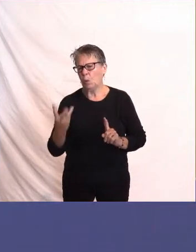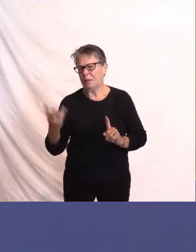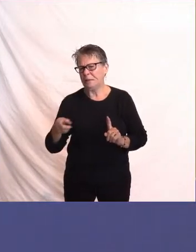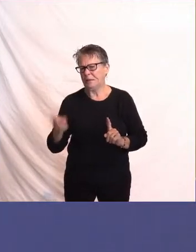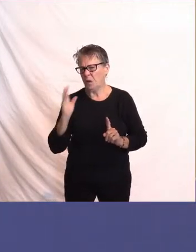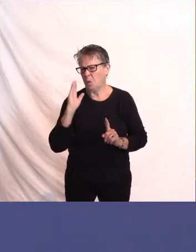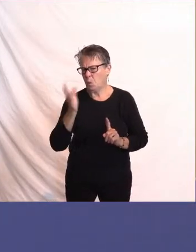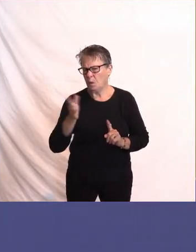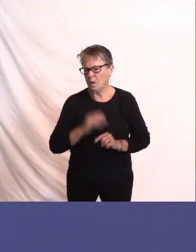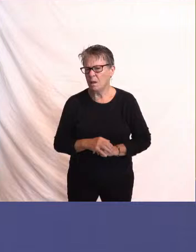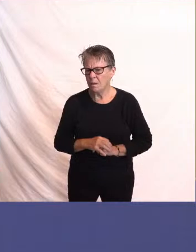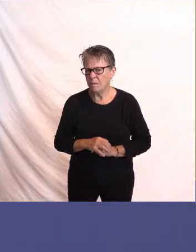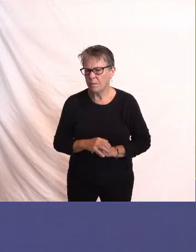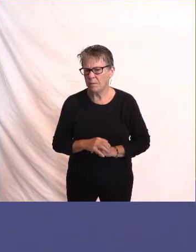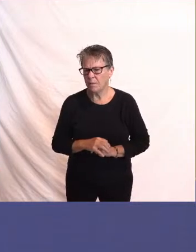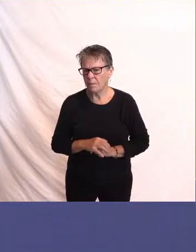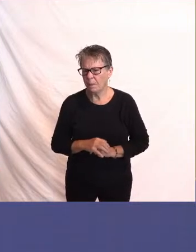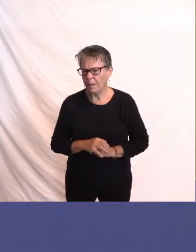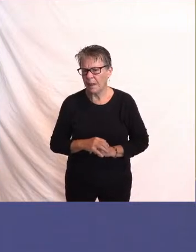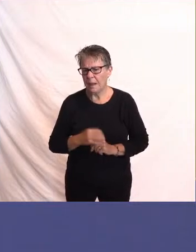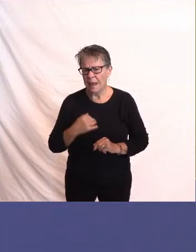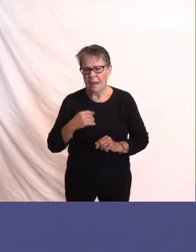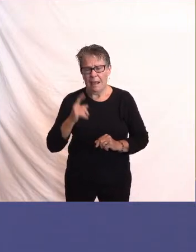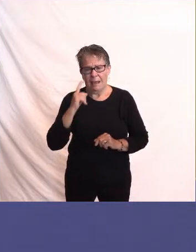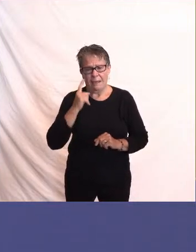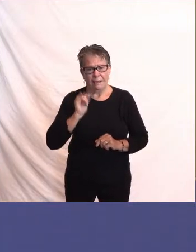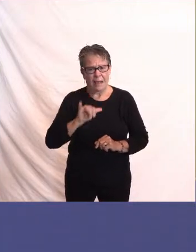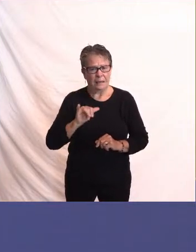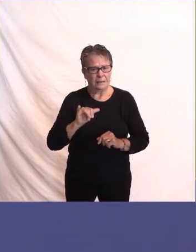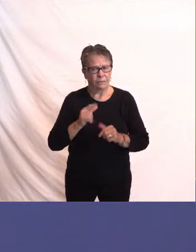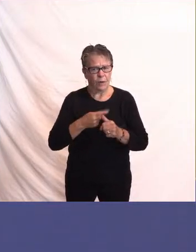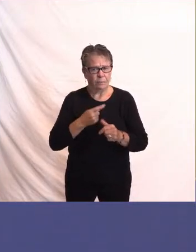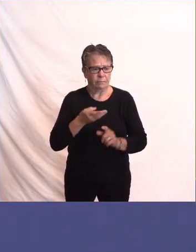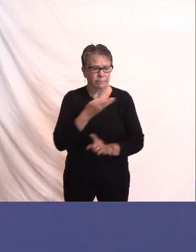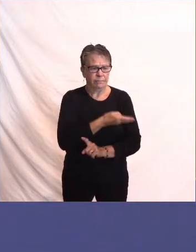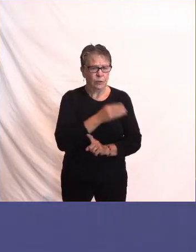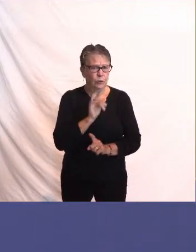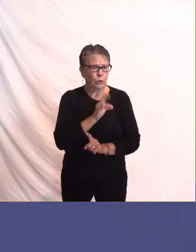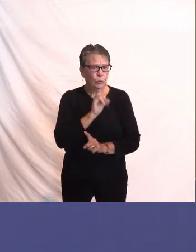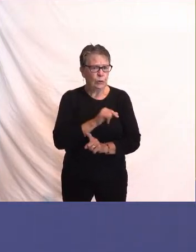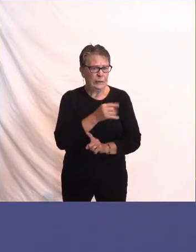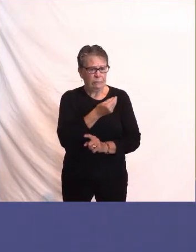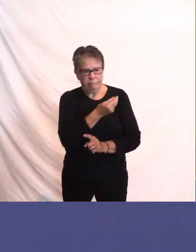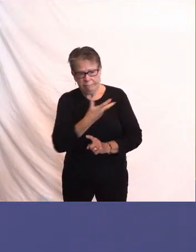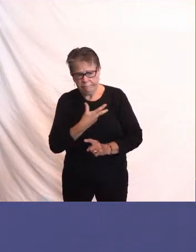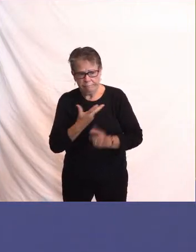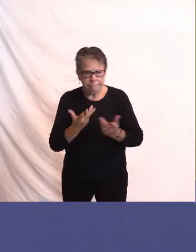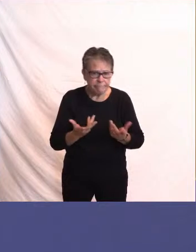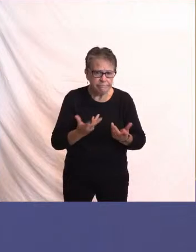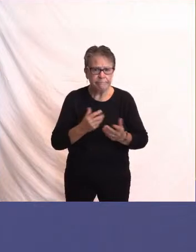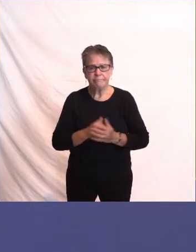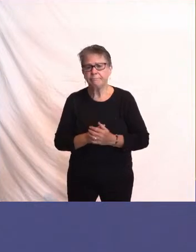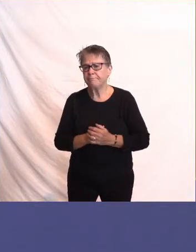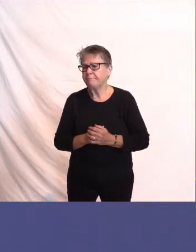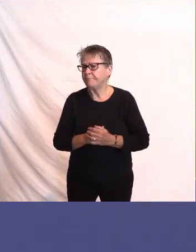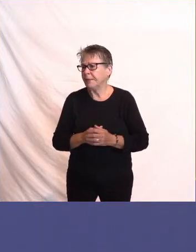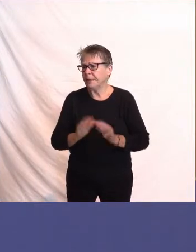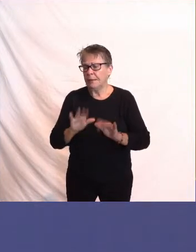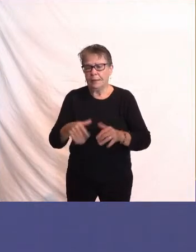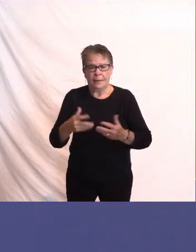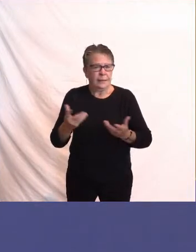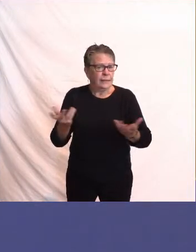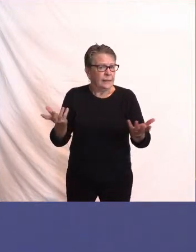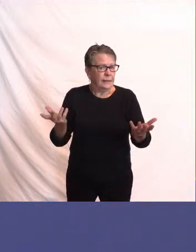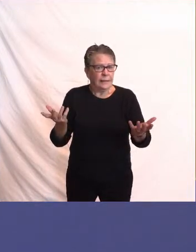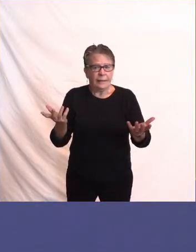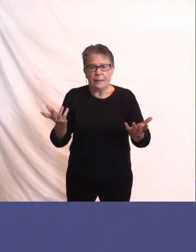But so no specific news on that. But it is. We have every reason to believe that it